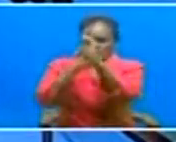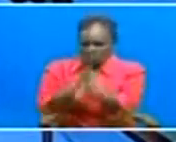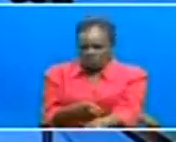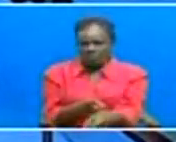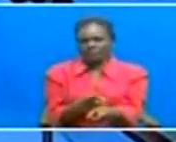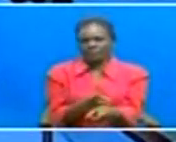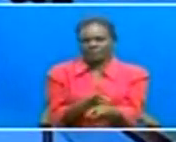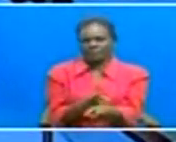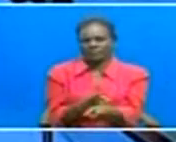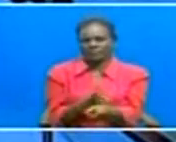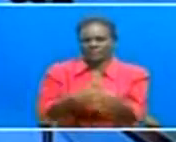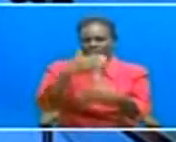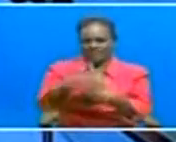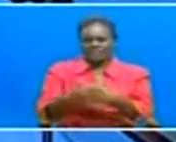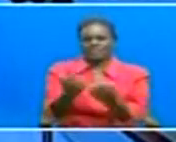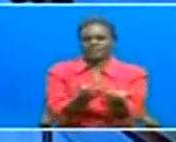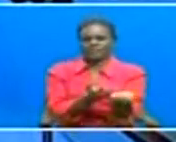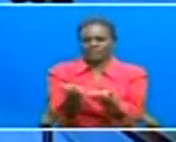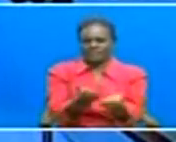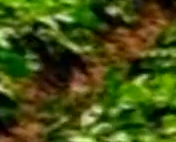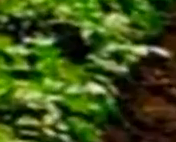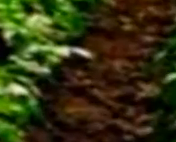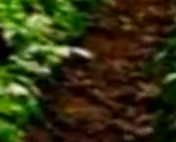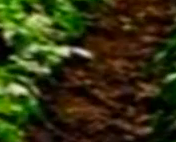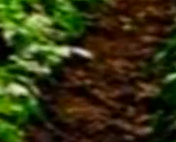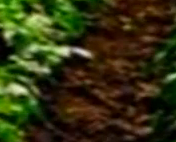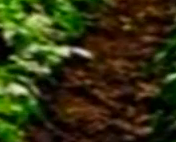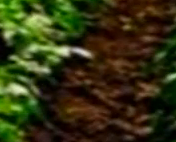edition of The Next Frontier.